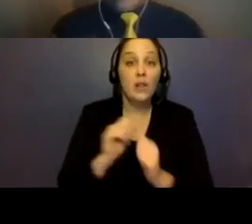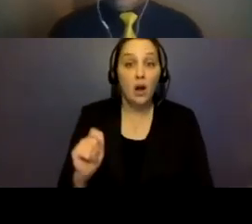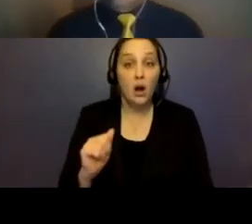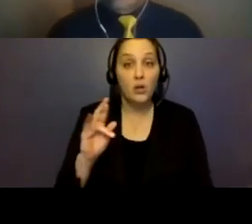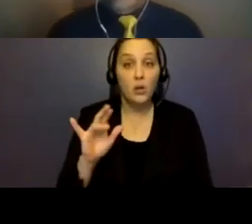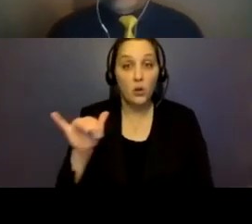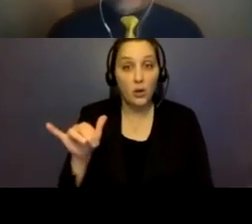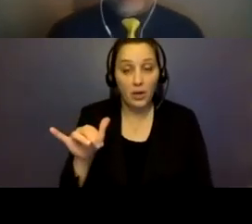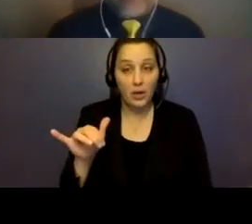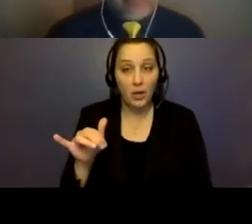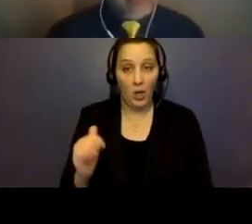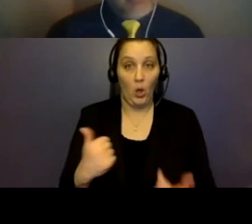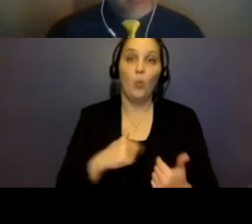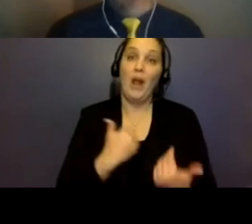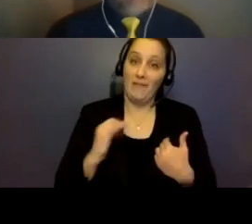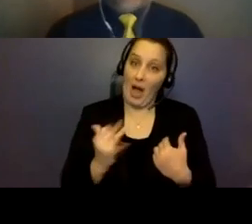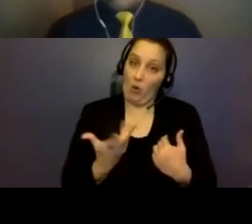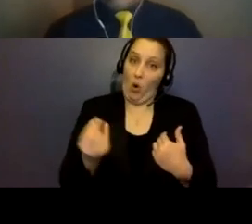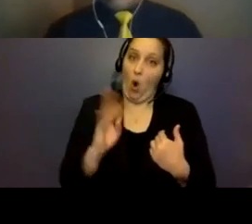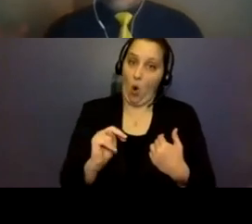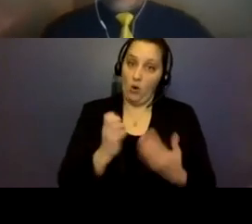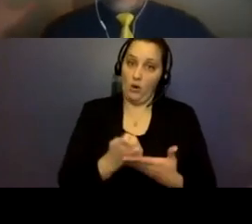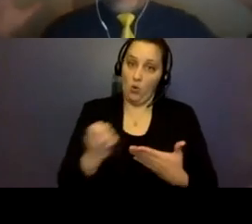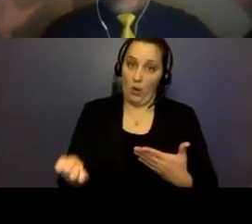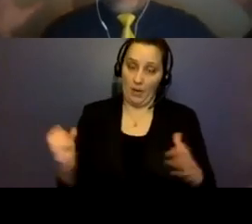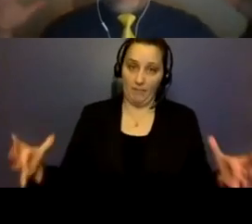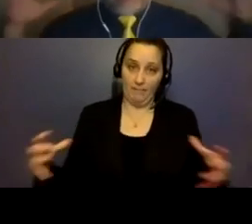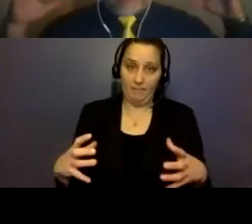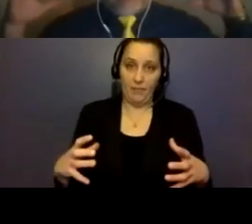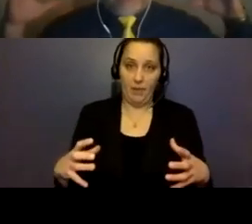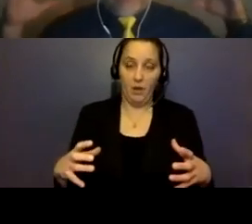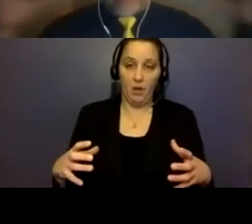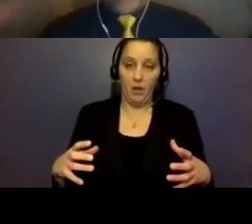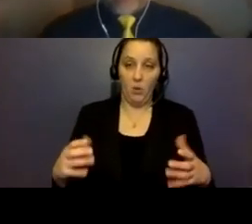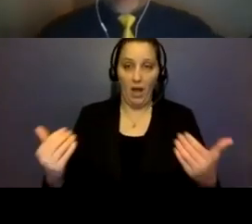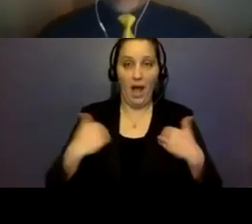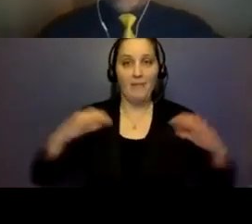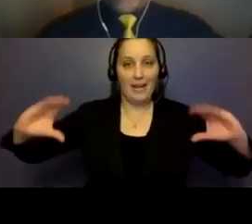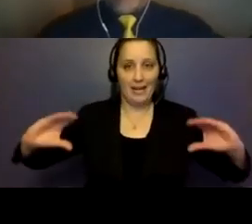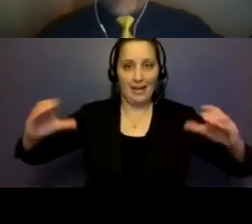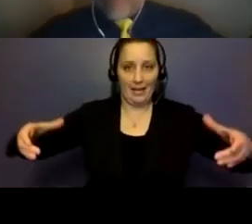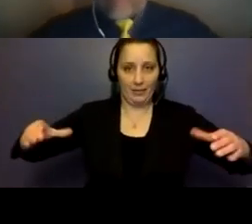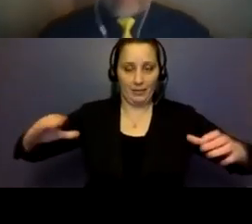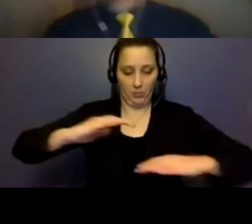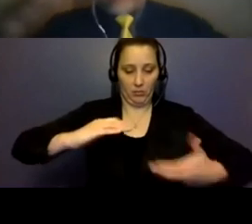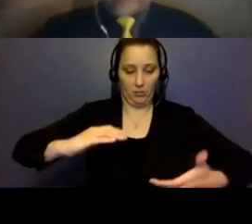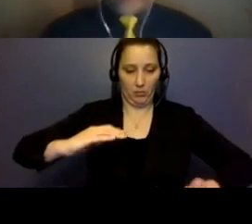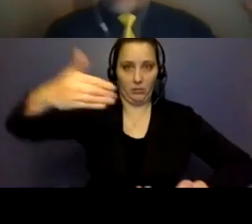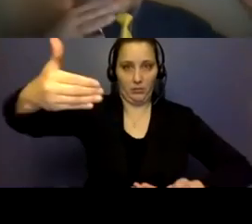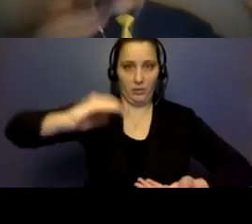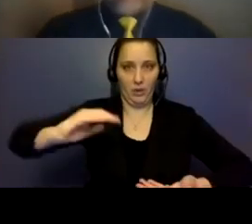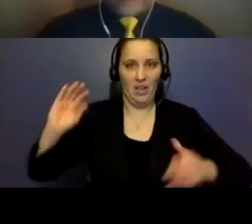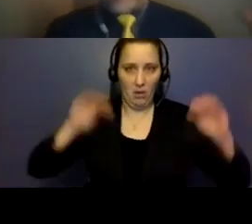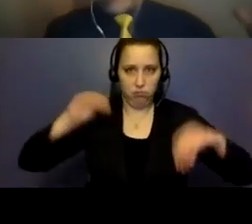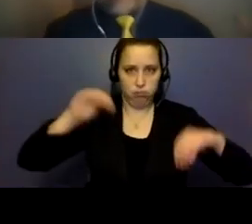take our own pieces of equipment, but we take a container, a Connex, and we fill it up with